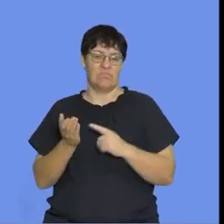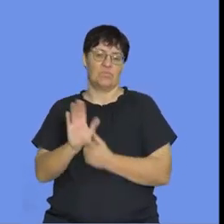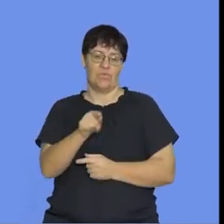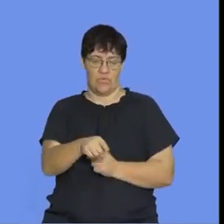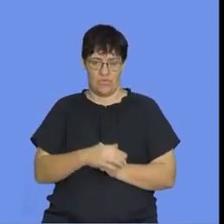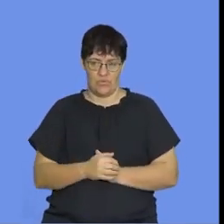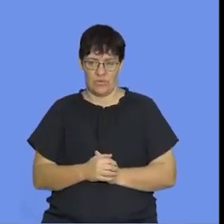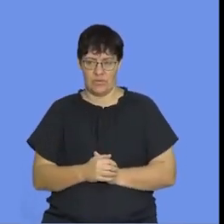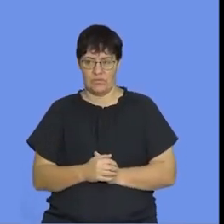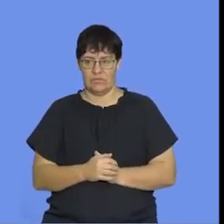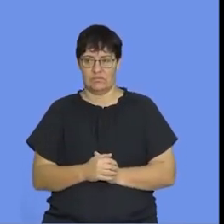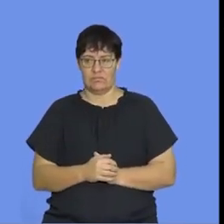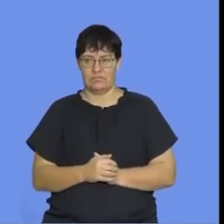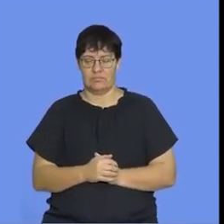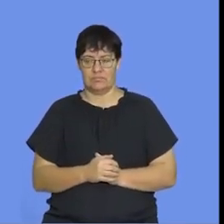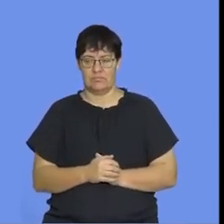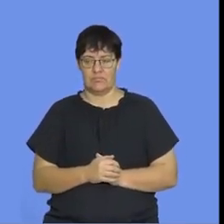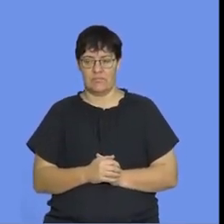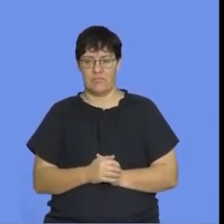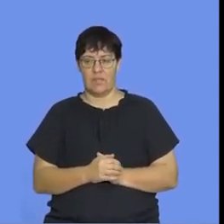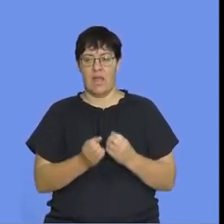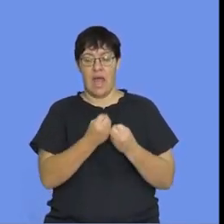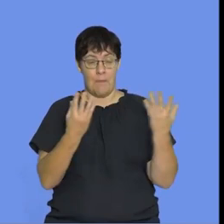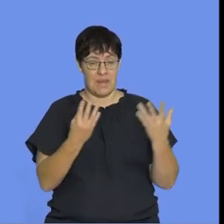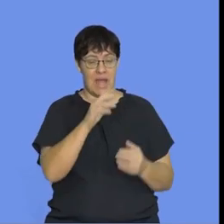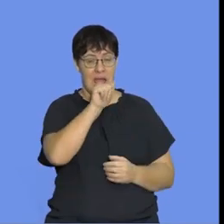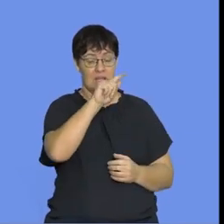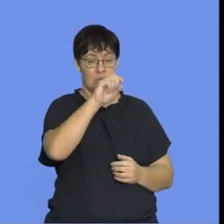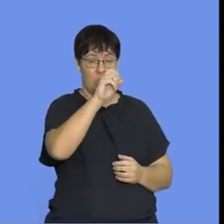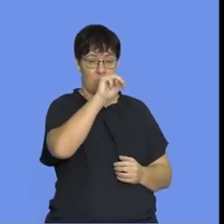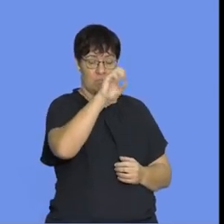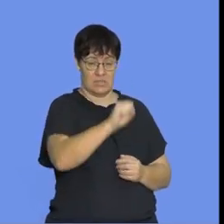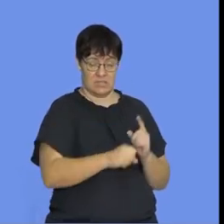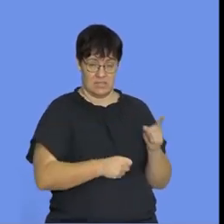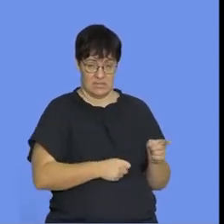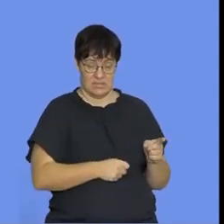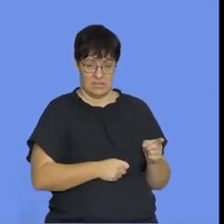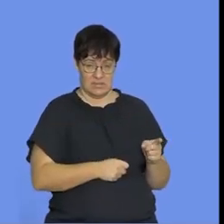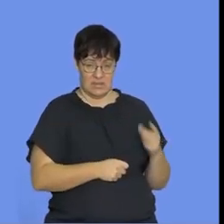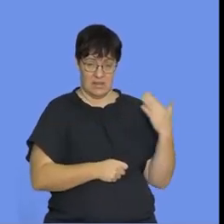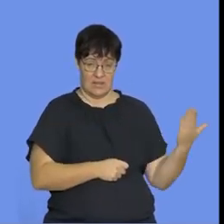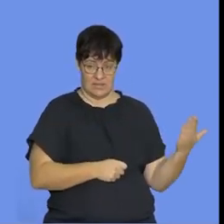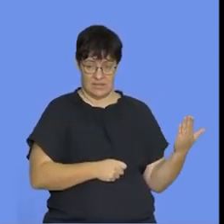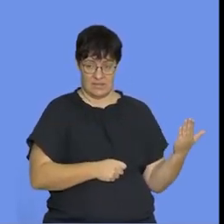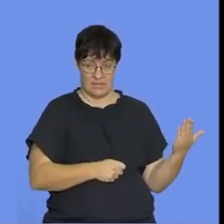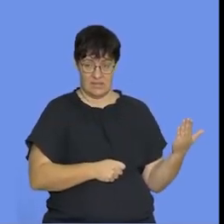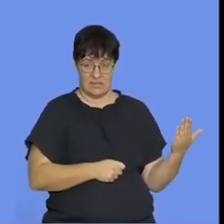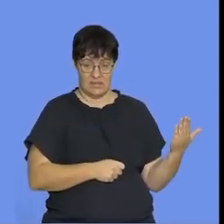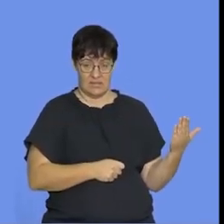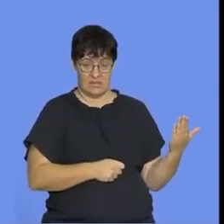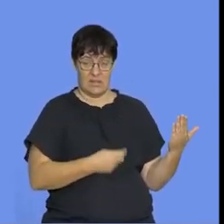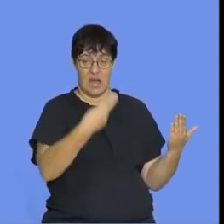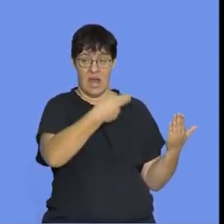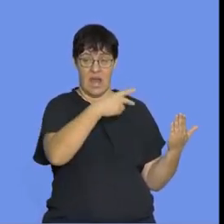at the number of atoms on the left-hand side, in as far as hydrogen as